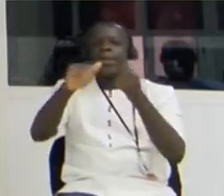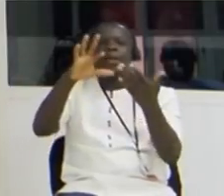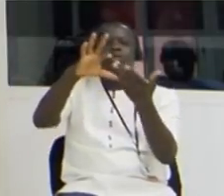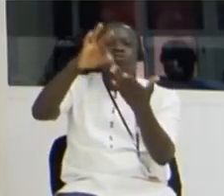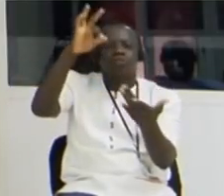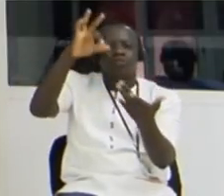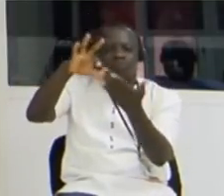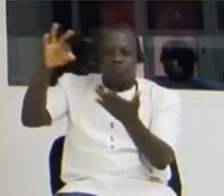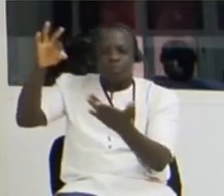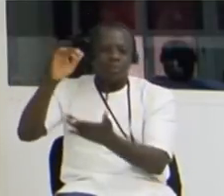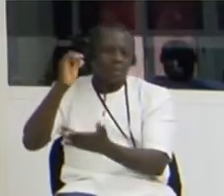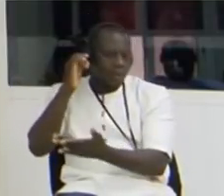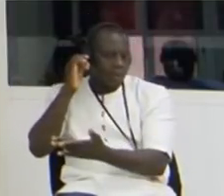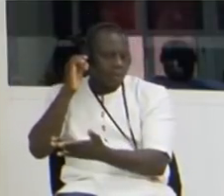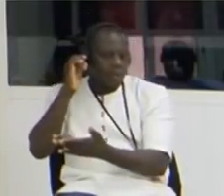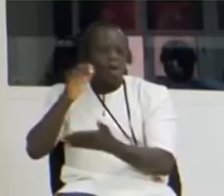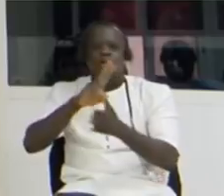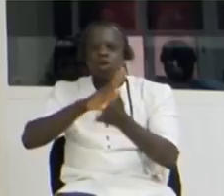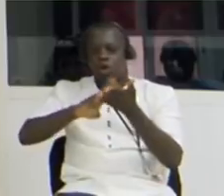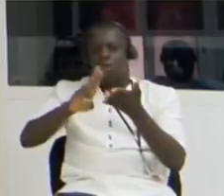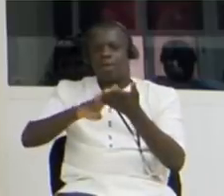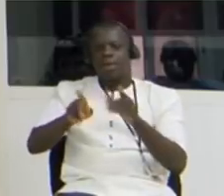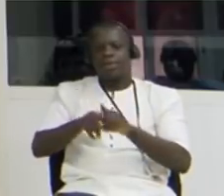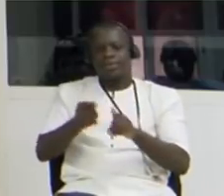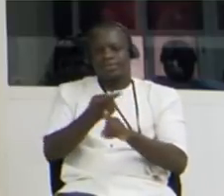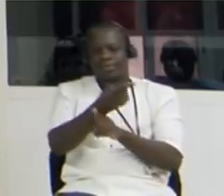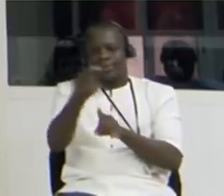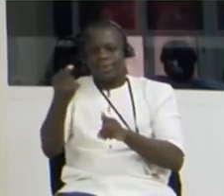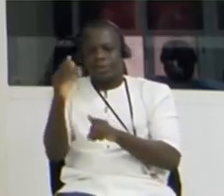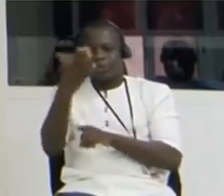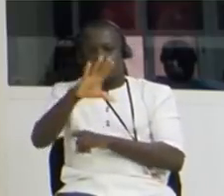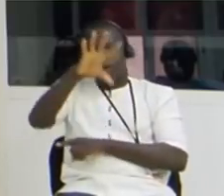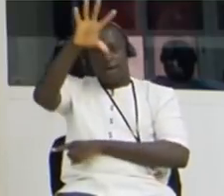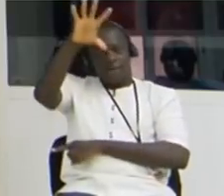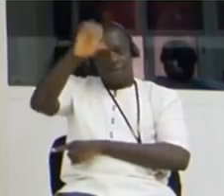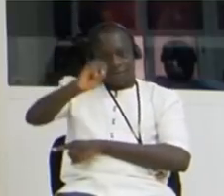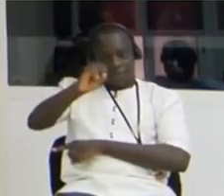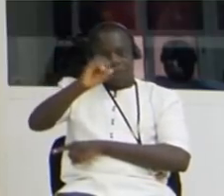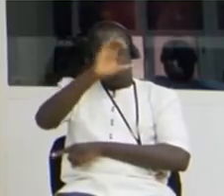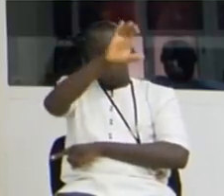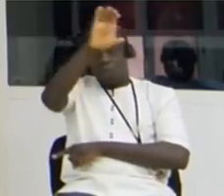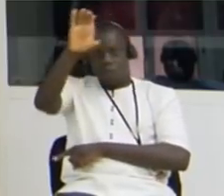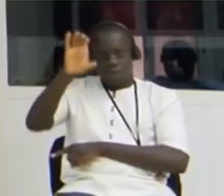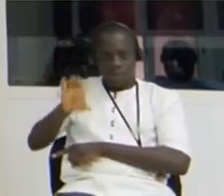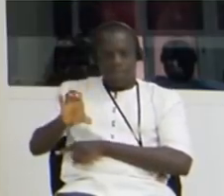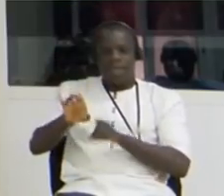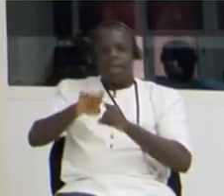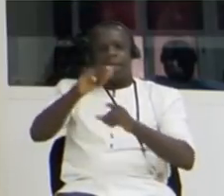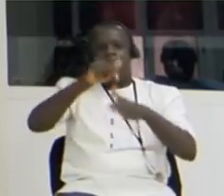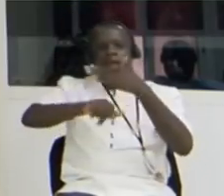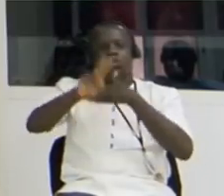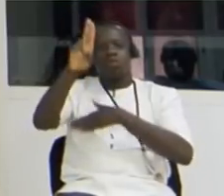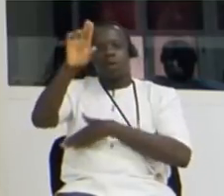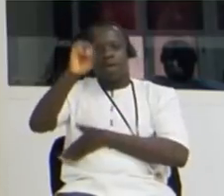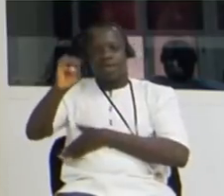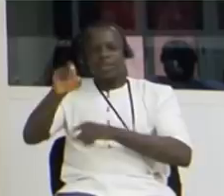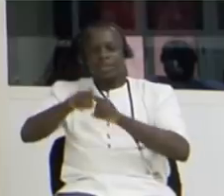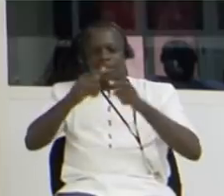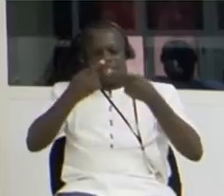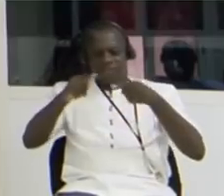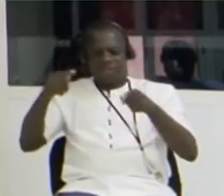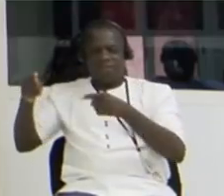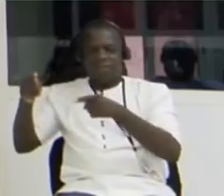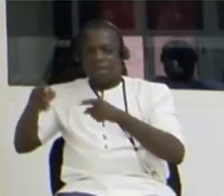originally these contestants were from 50 states of the United States of America. So 50 girls were needed to